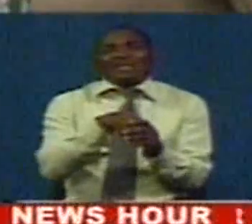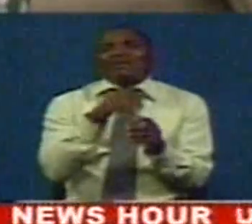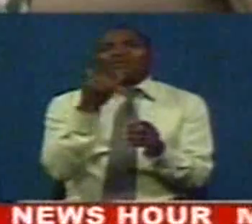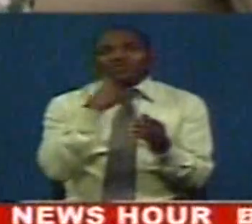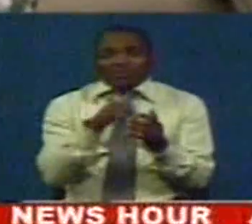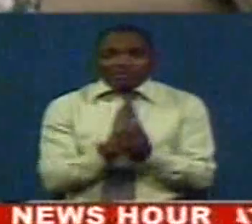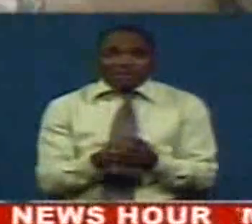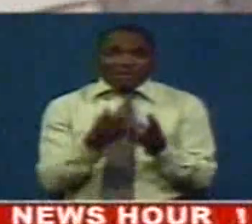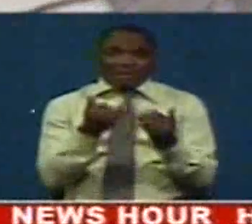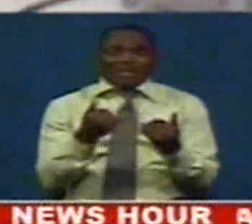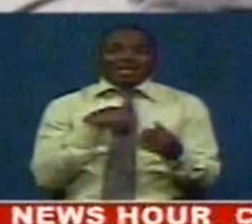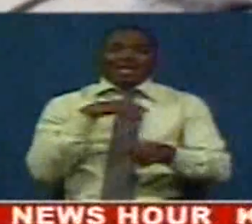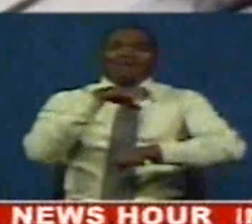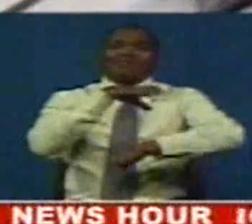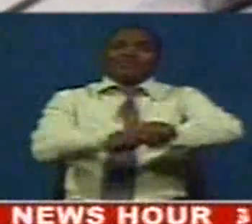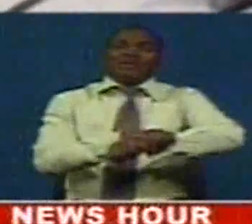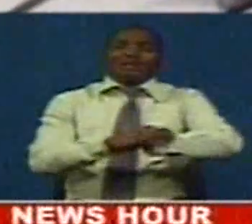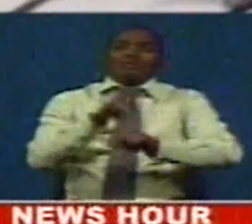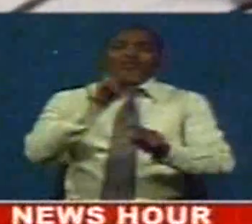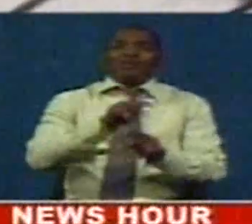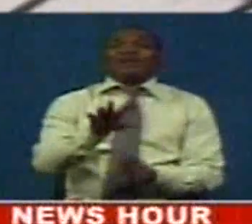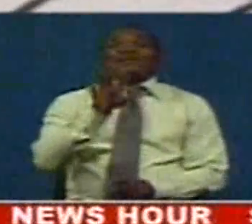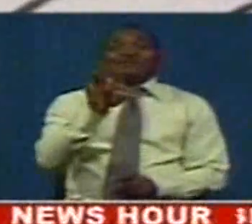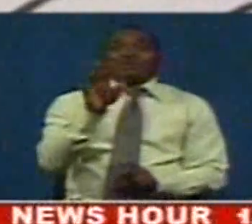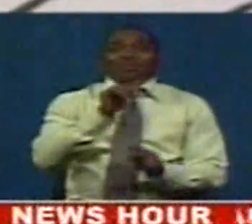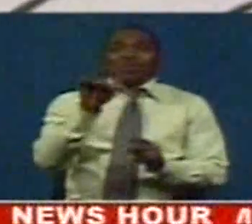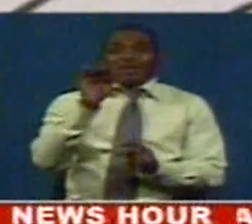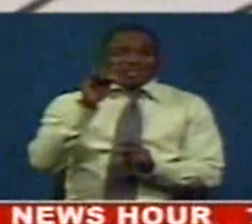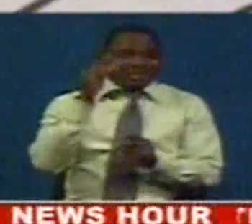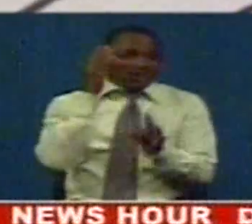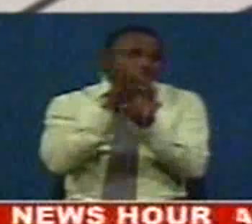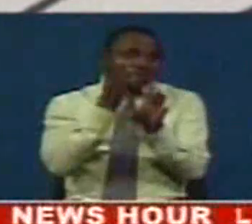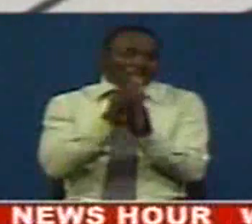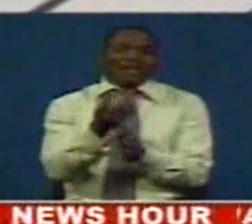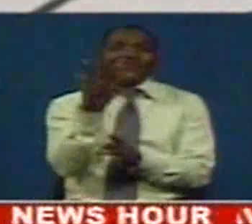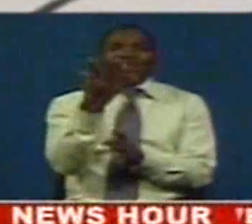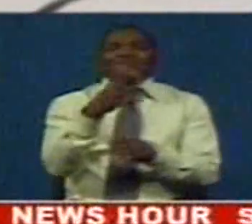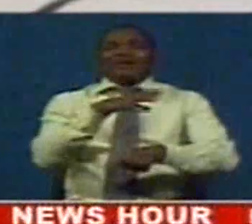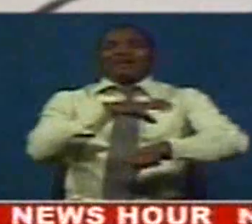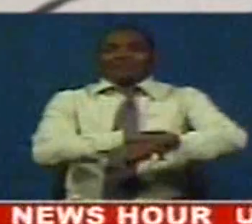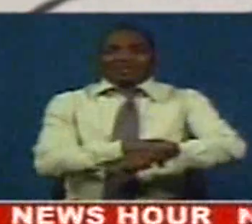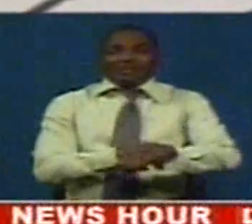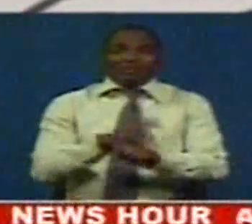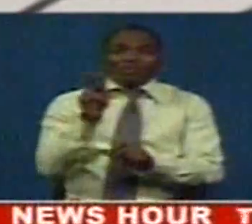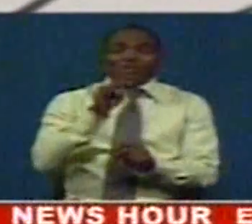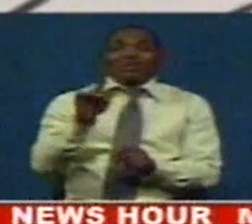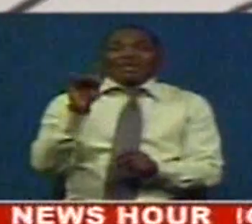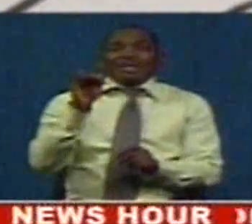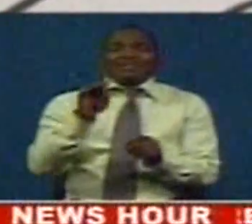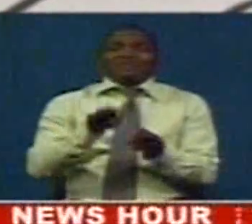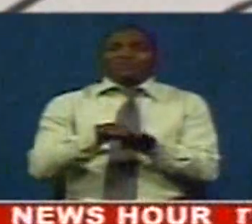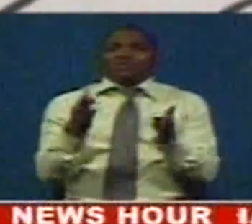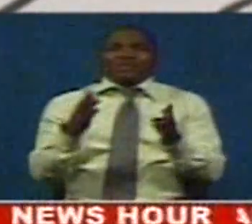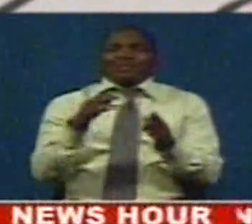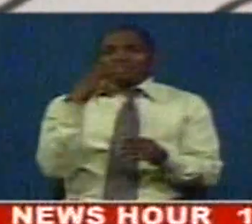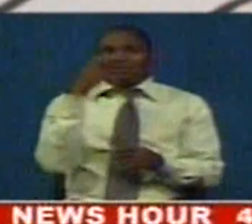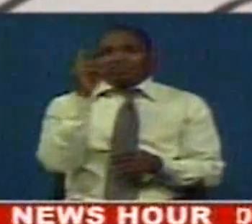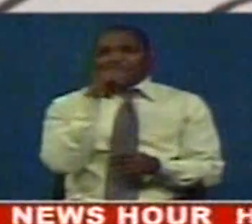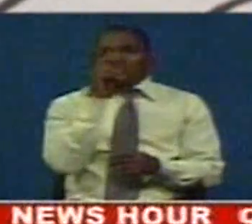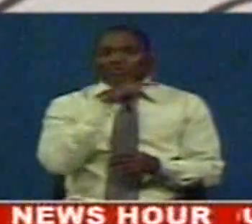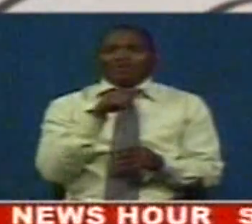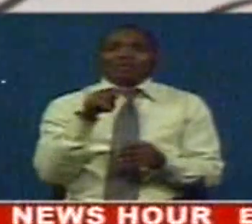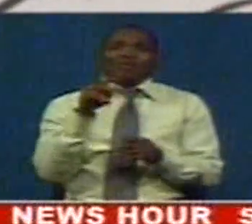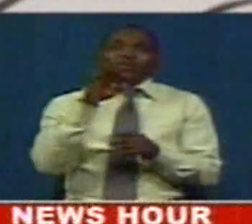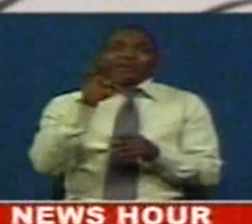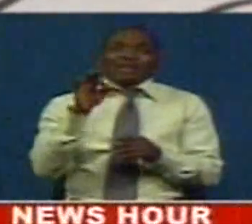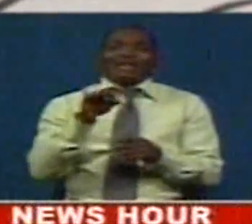breach. Currently, we have arrested 5 out of the 18 people who attack, who open fraudulent transactions, and we are